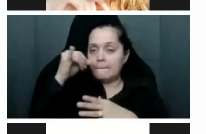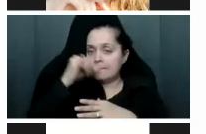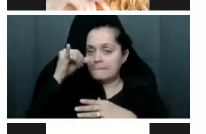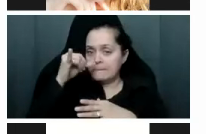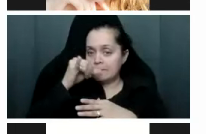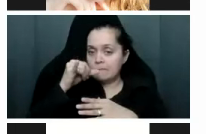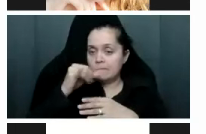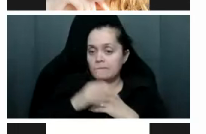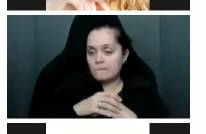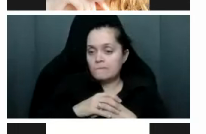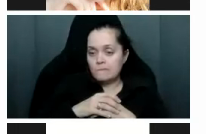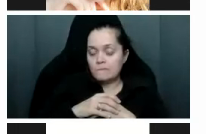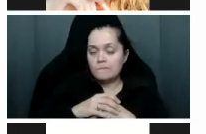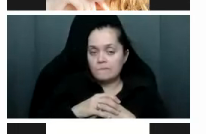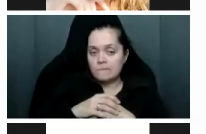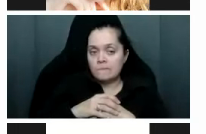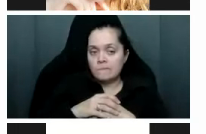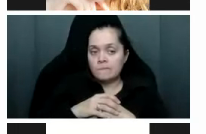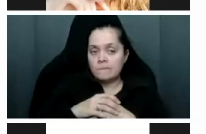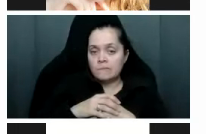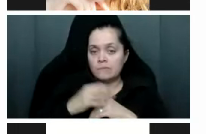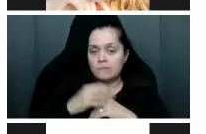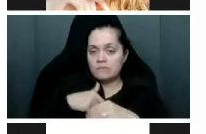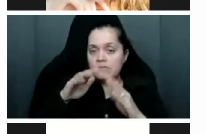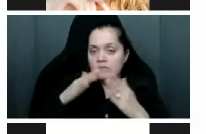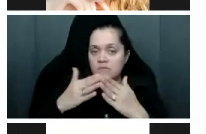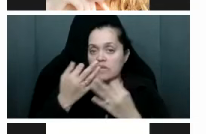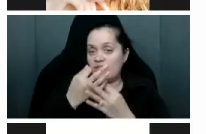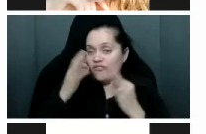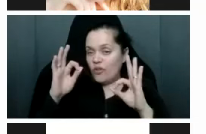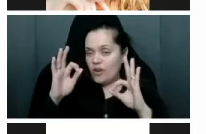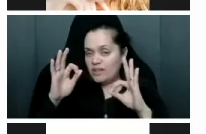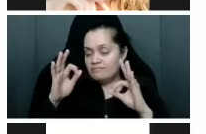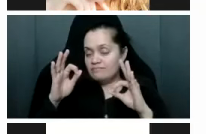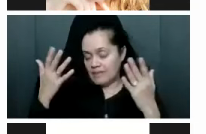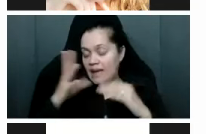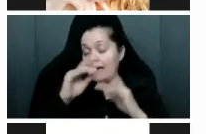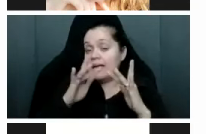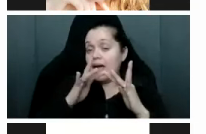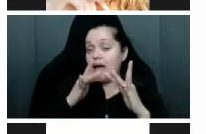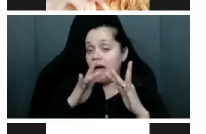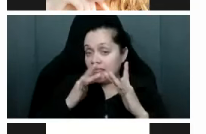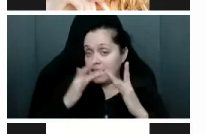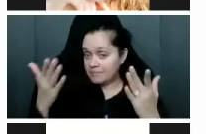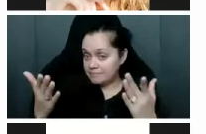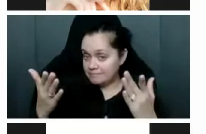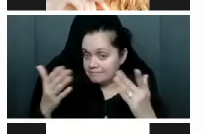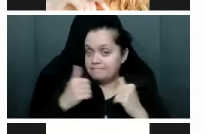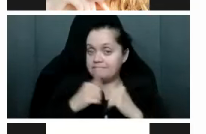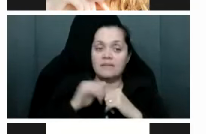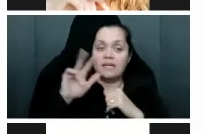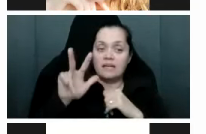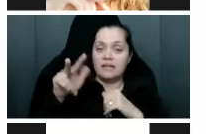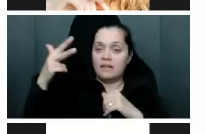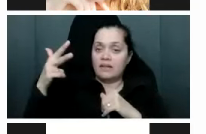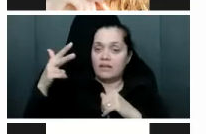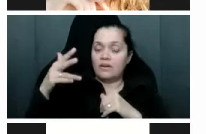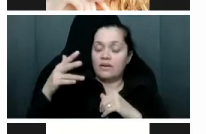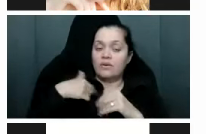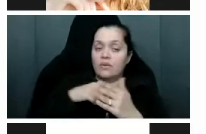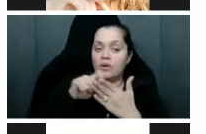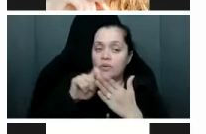so. Thus, our textbook is free and online. Thirdly, we wrote the